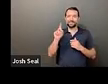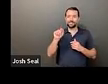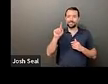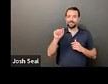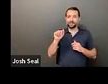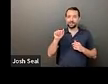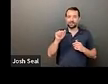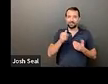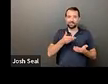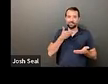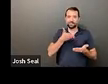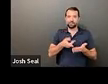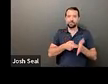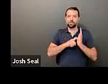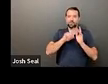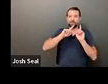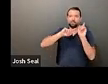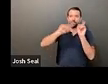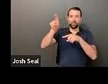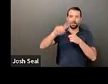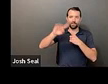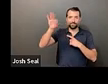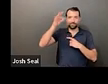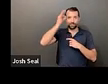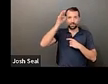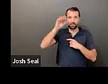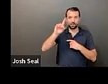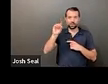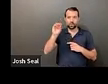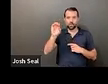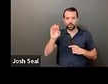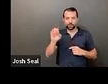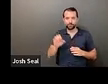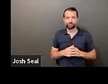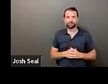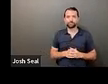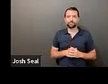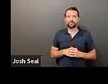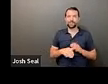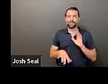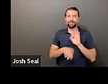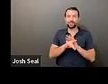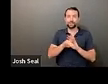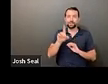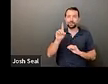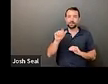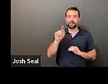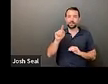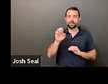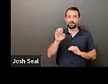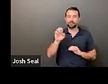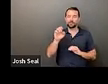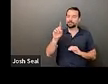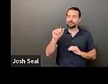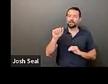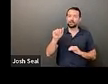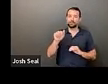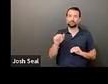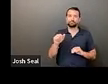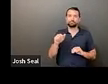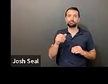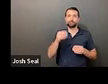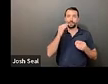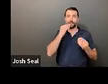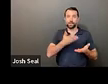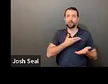okay? So your child find data gets reported to the federal data, to the federal DOE. So it's